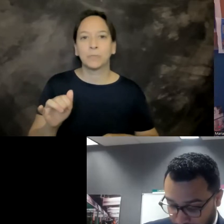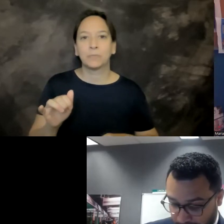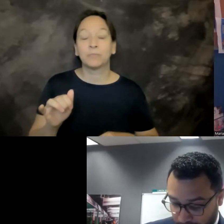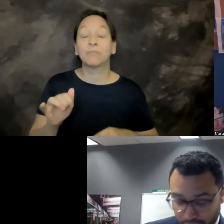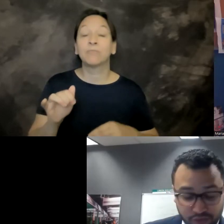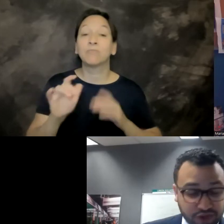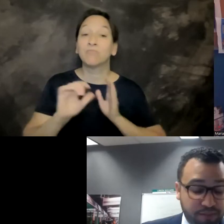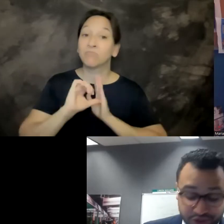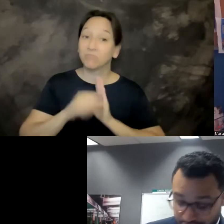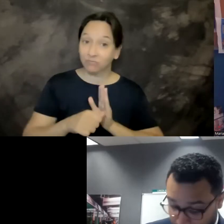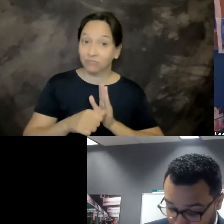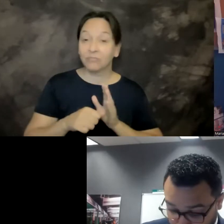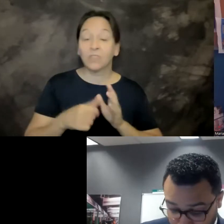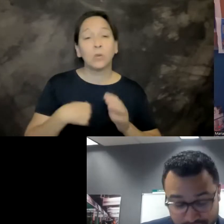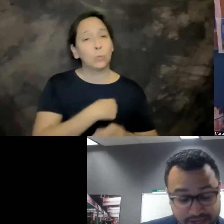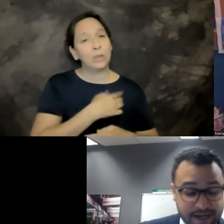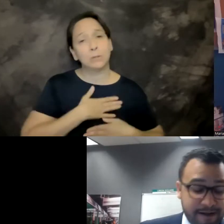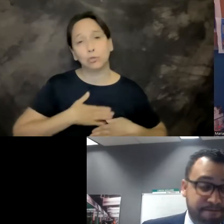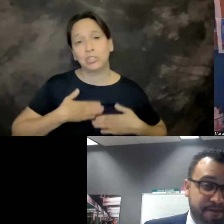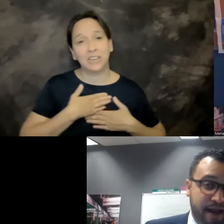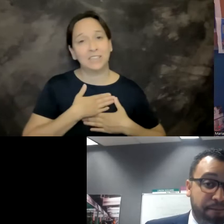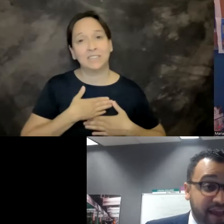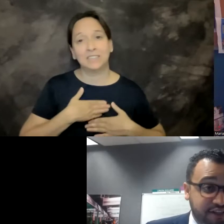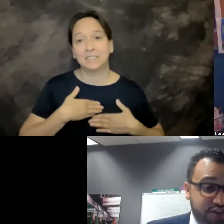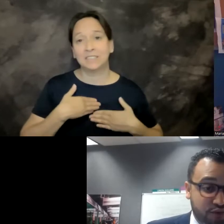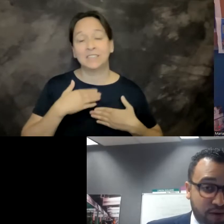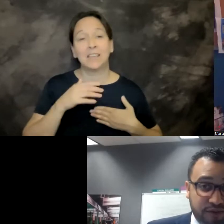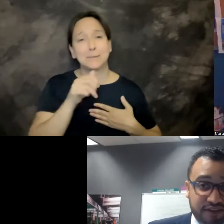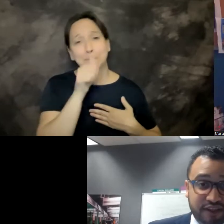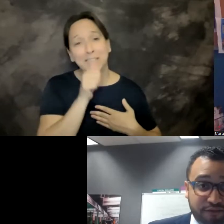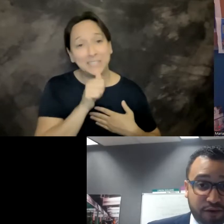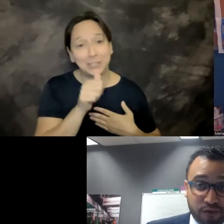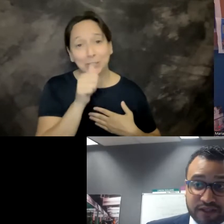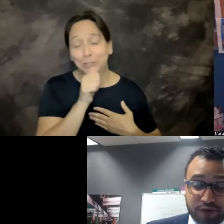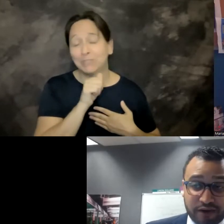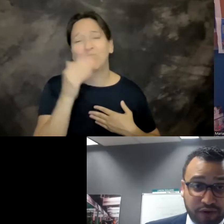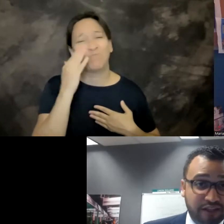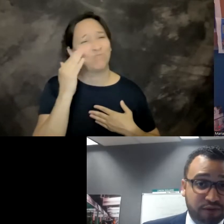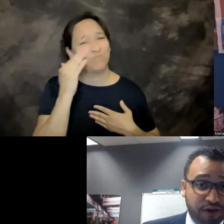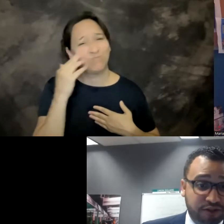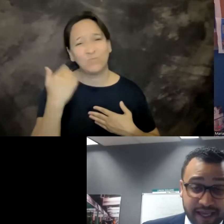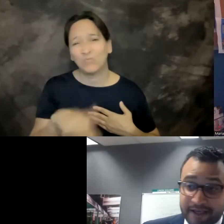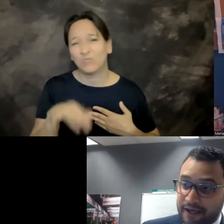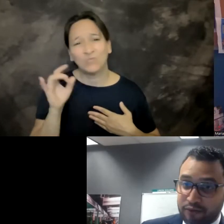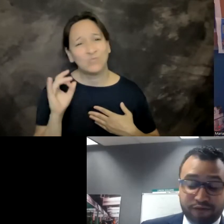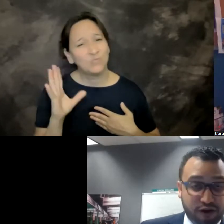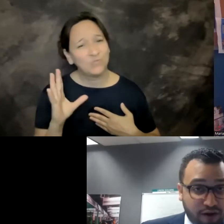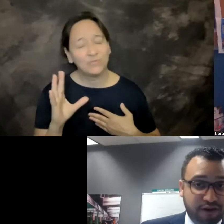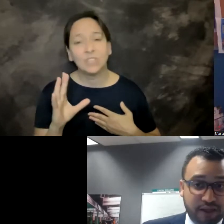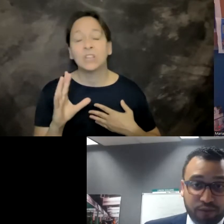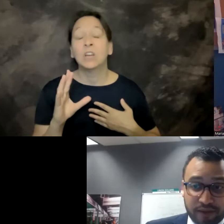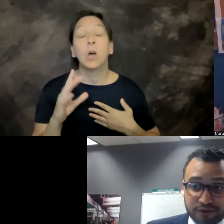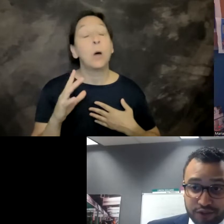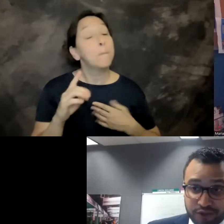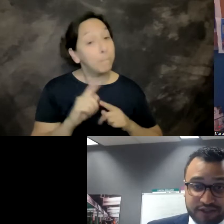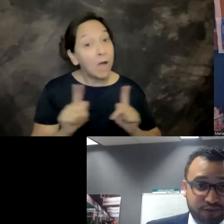again, we really appreciate people's patience throughout this difficult work that we need to undertake. We feel confident